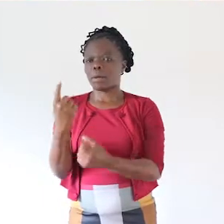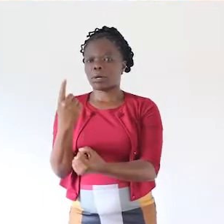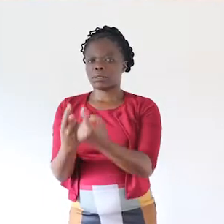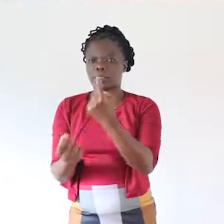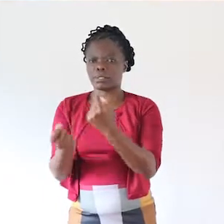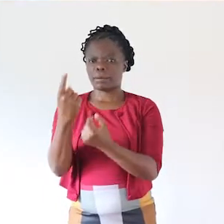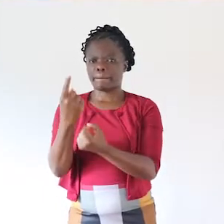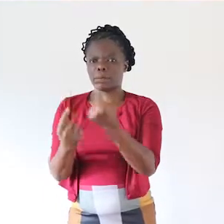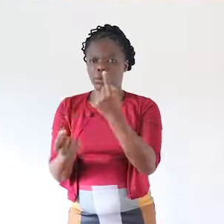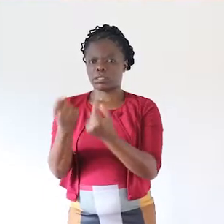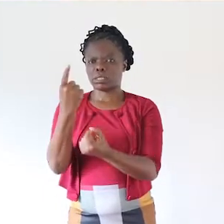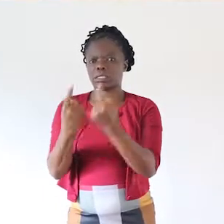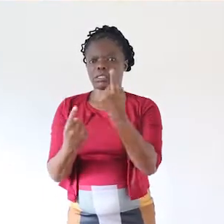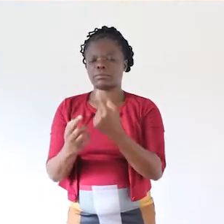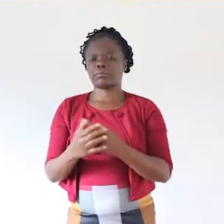popcorn.